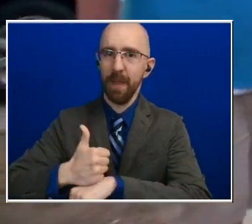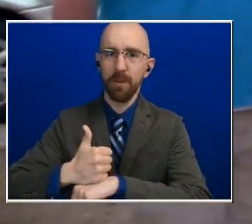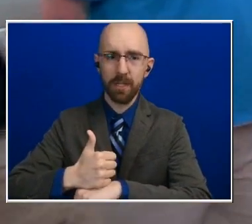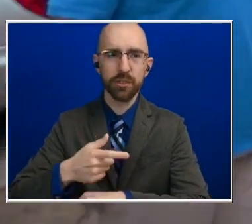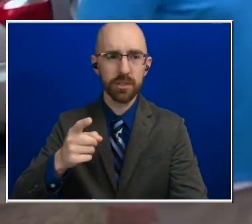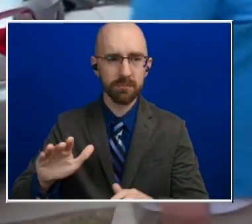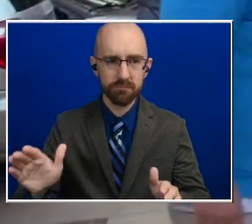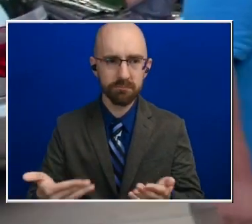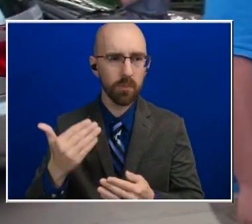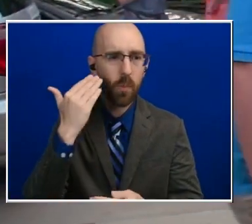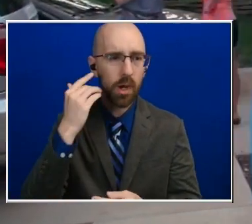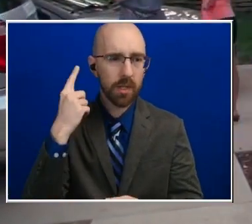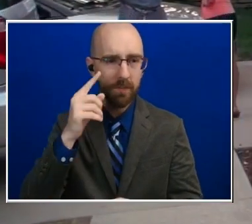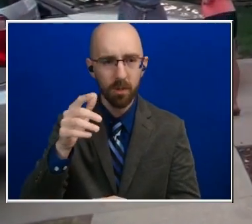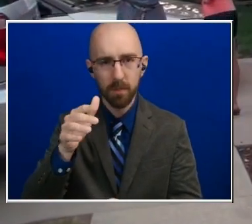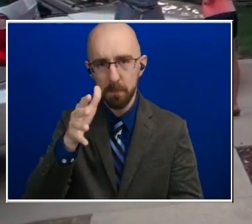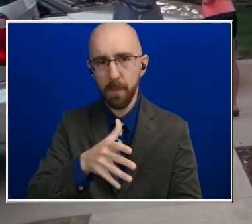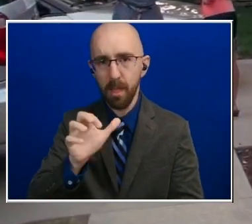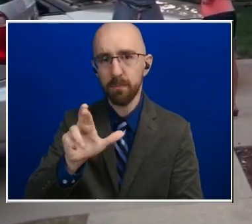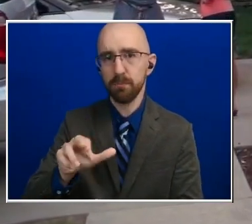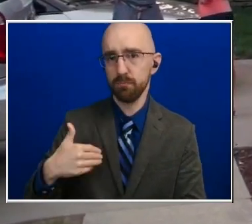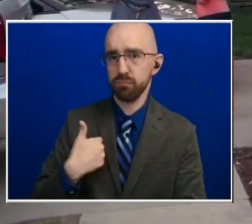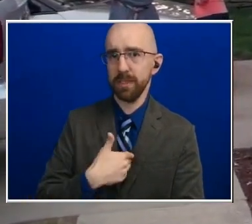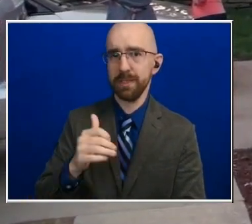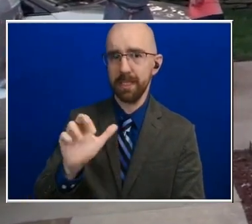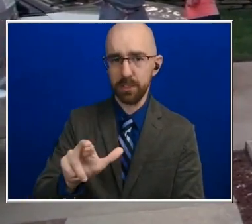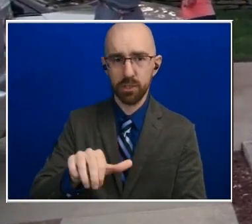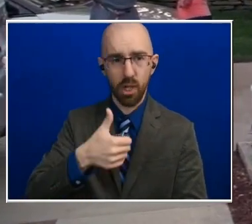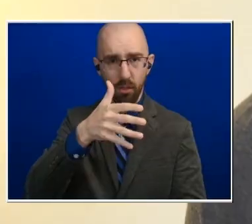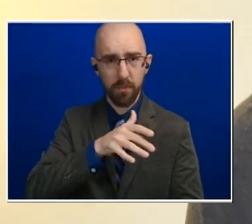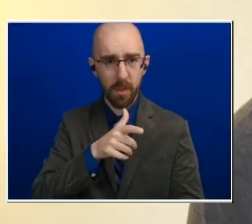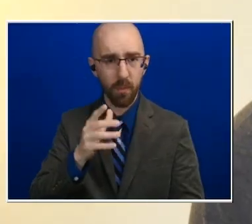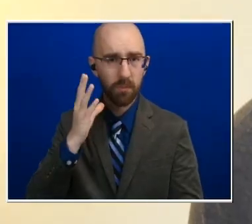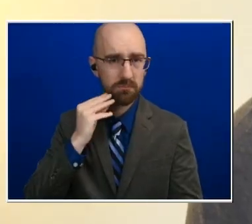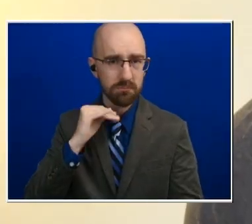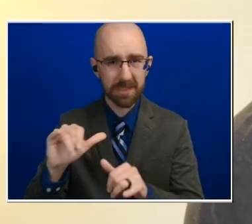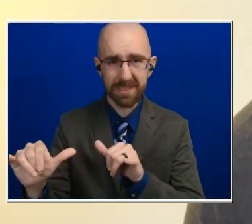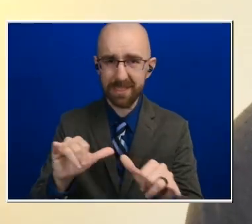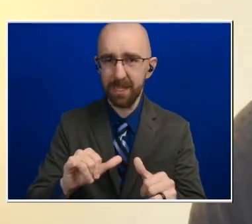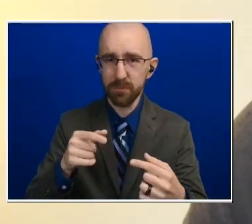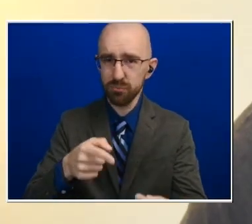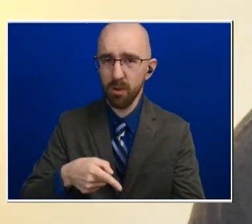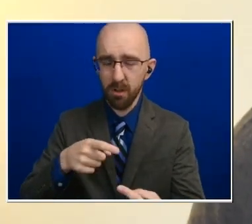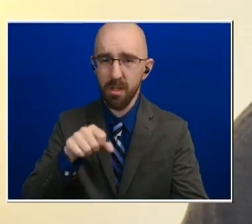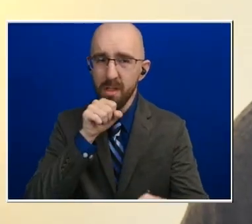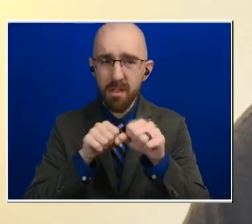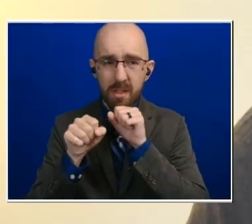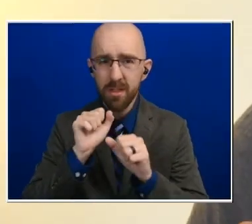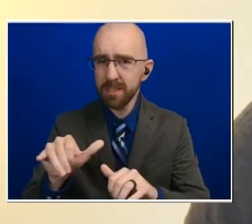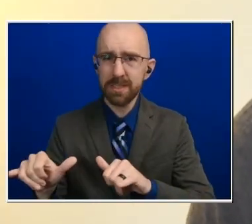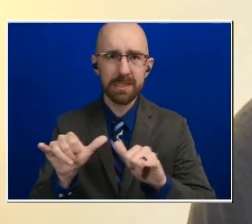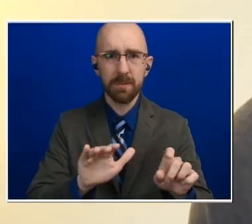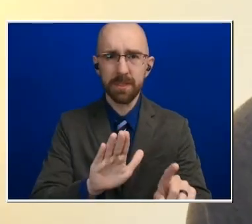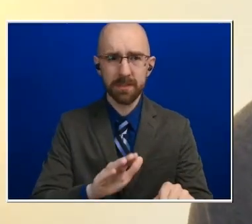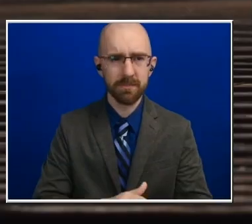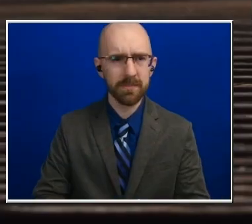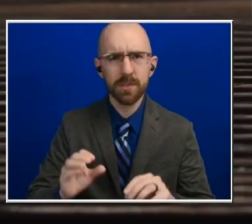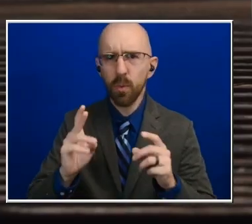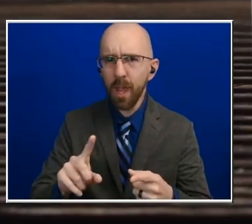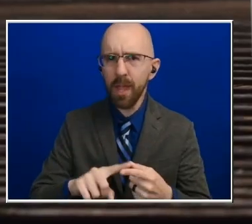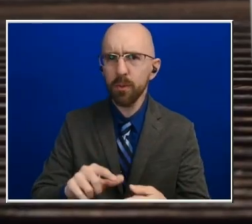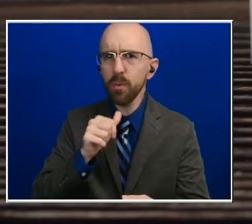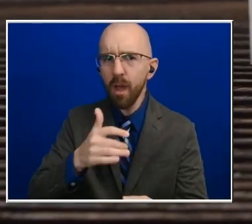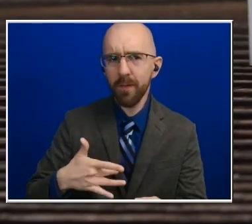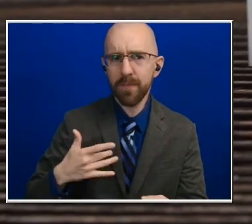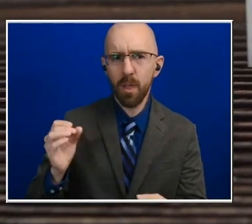and to help other men who might be facing the same struggles he did. It's okay to not be okay. There's a lot of mental with it. And it